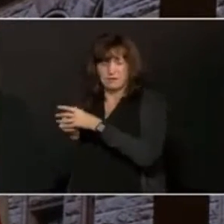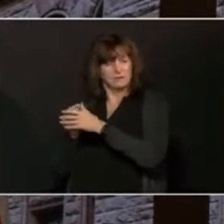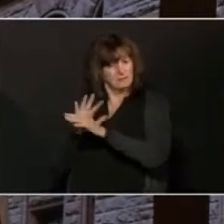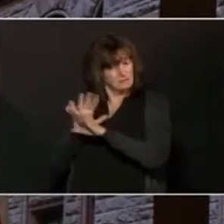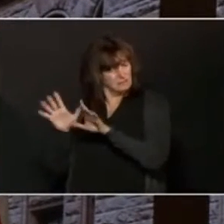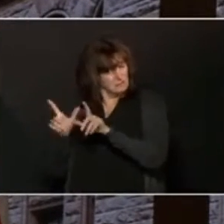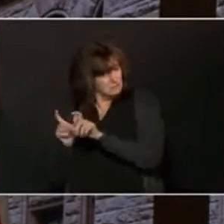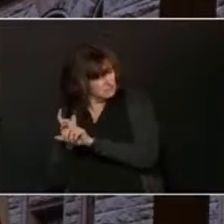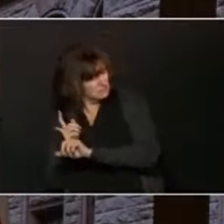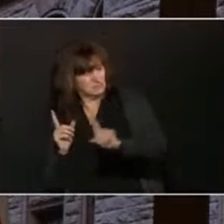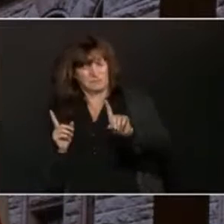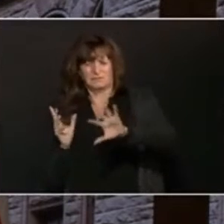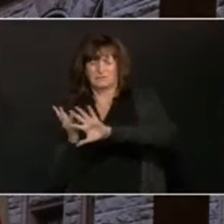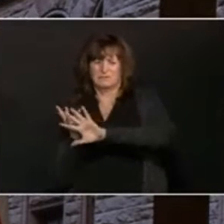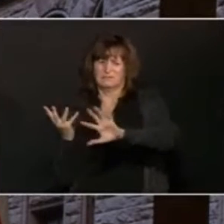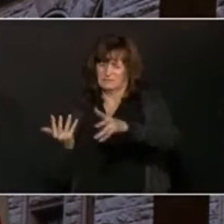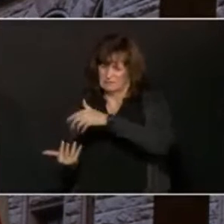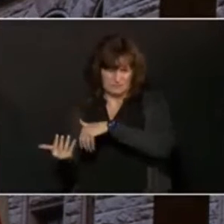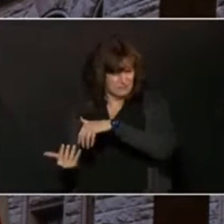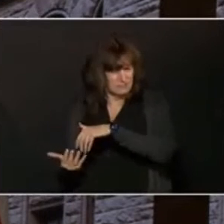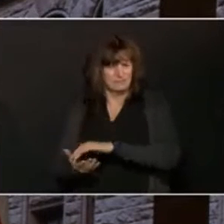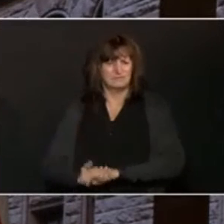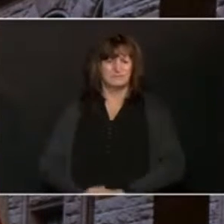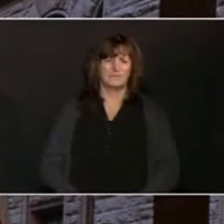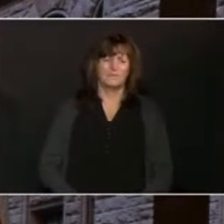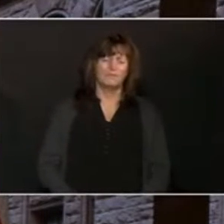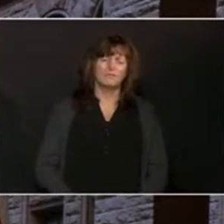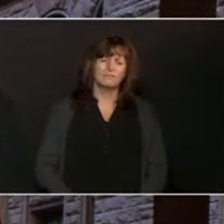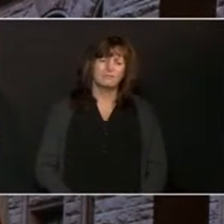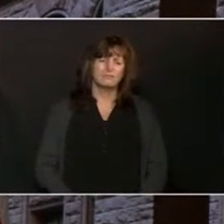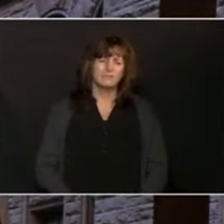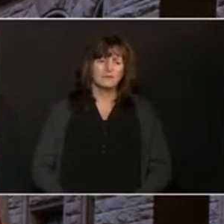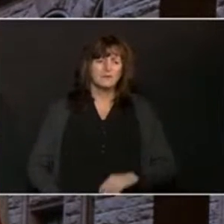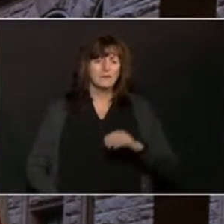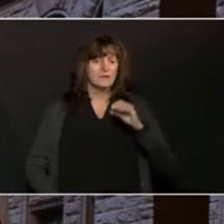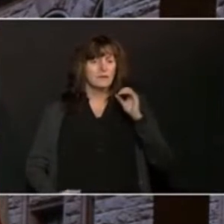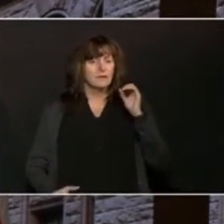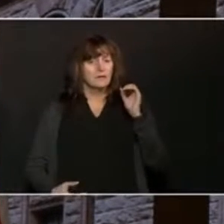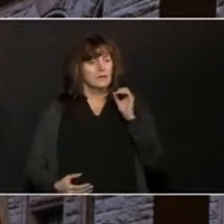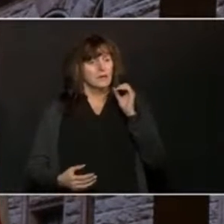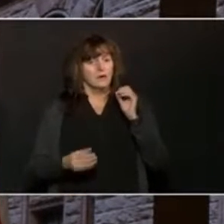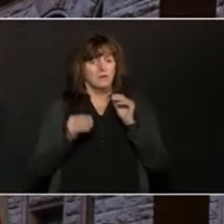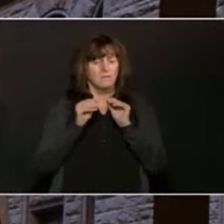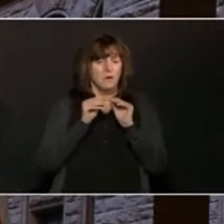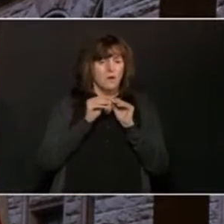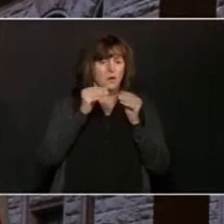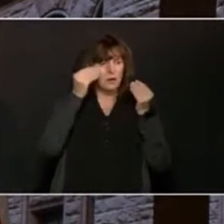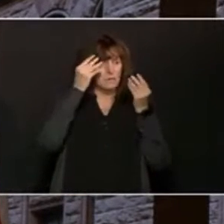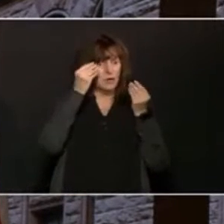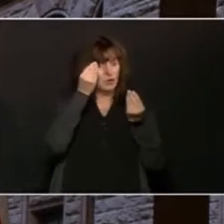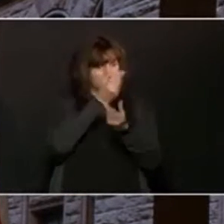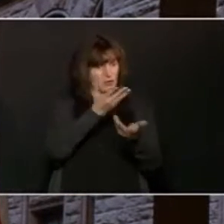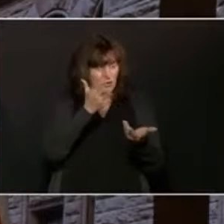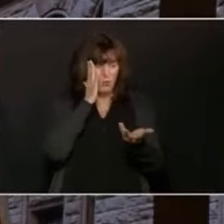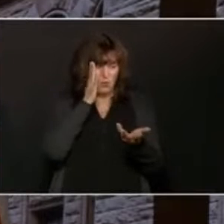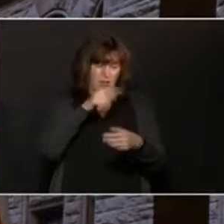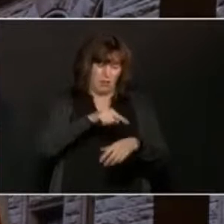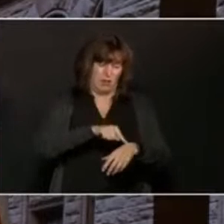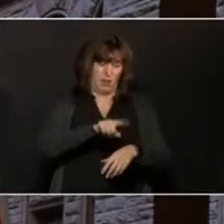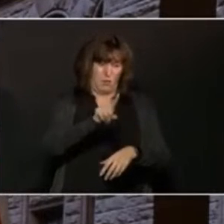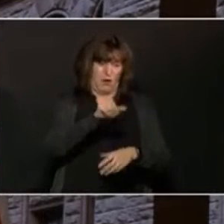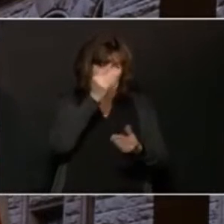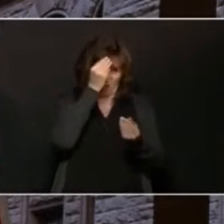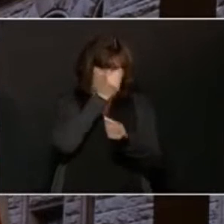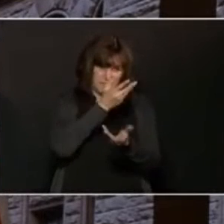what's going to be in place in Ontario will be announced later on at 1 o'clock. I know there have been many